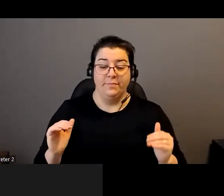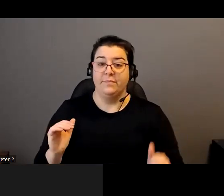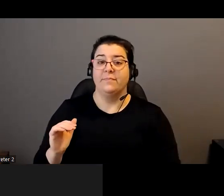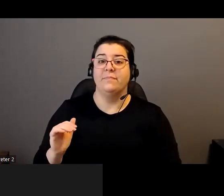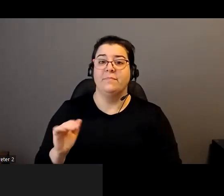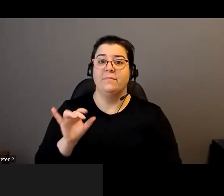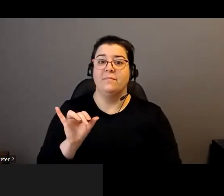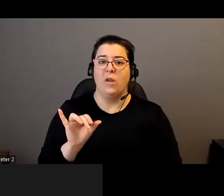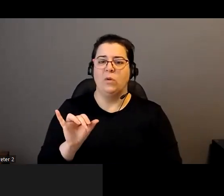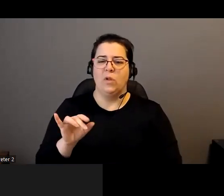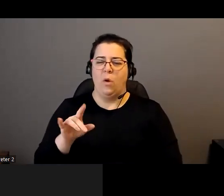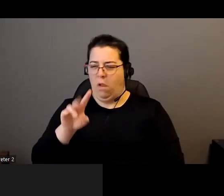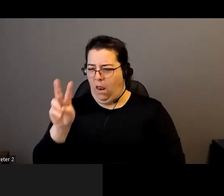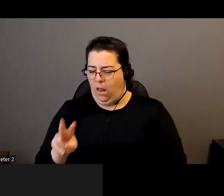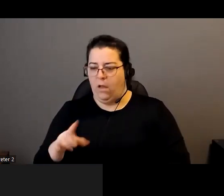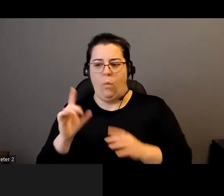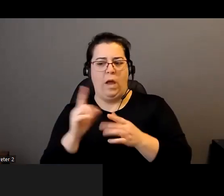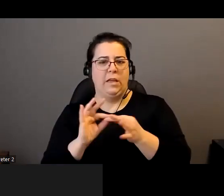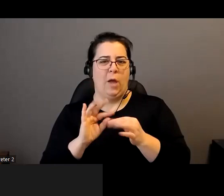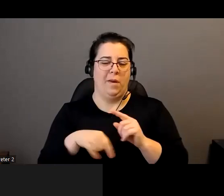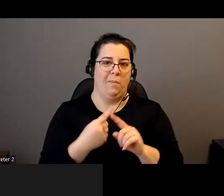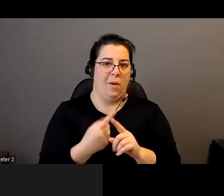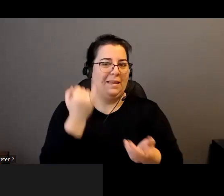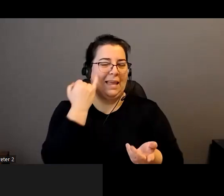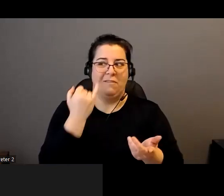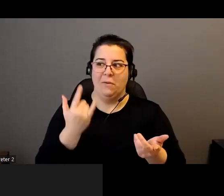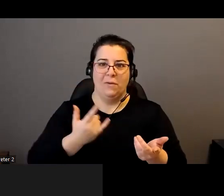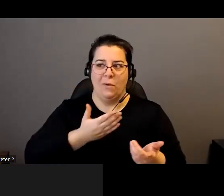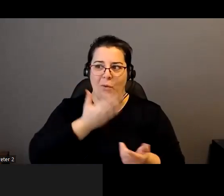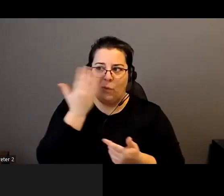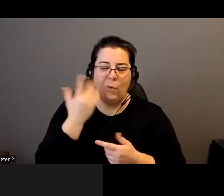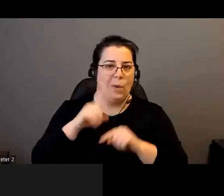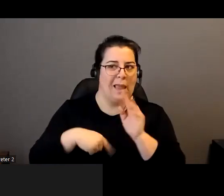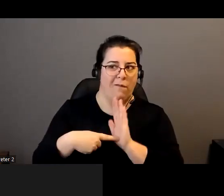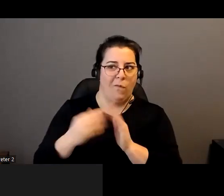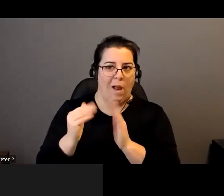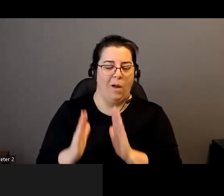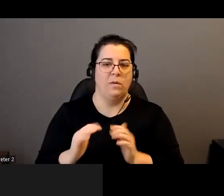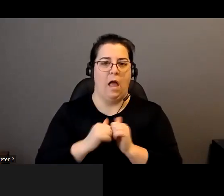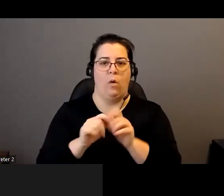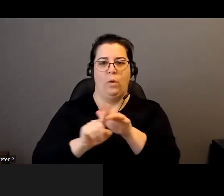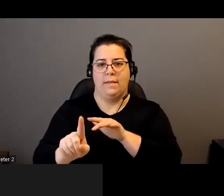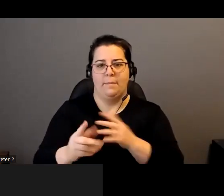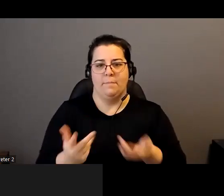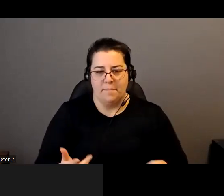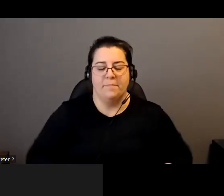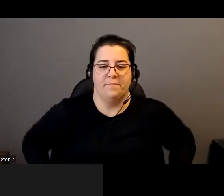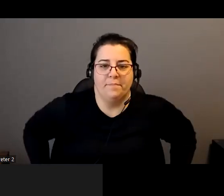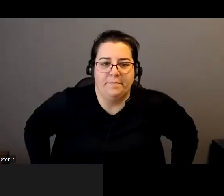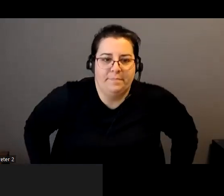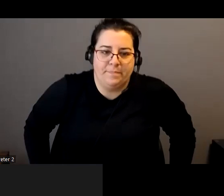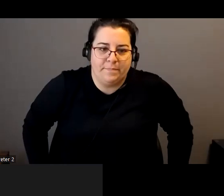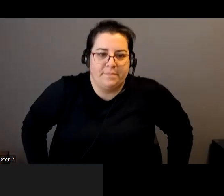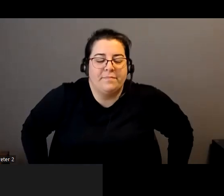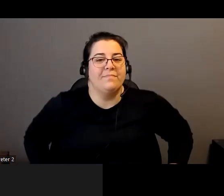affordable housing and financial means for people to leave as a barrier. And I think both yourself and Amber had mentioned that as well in your